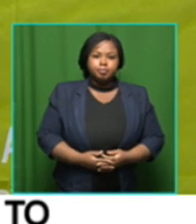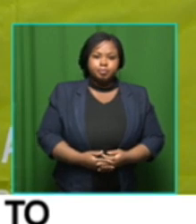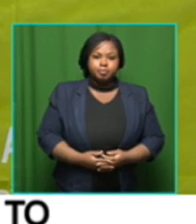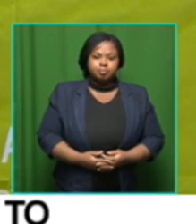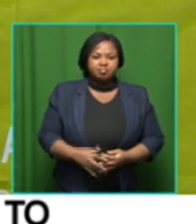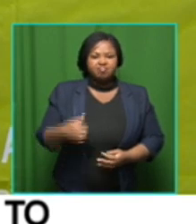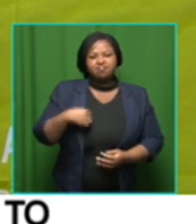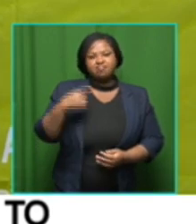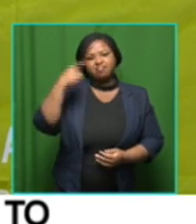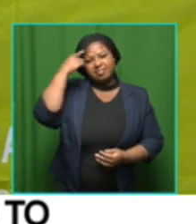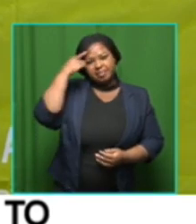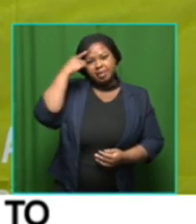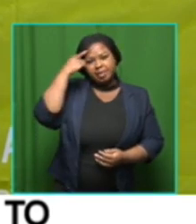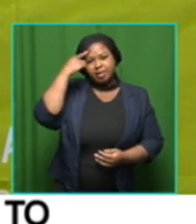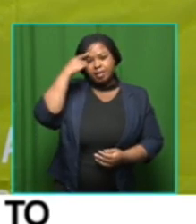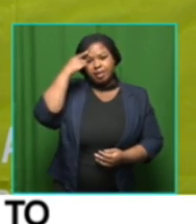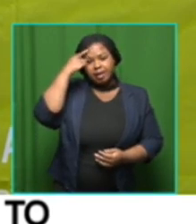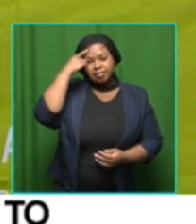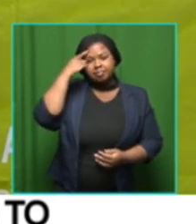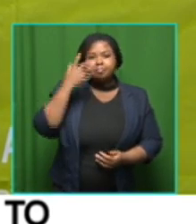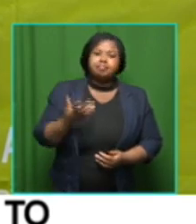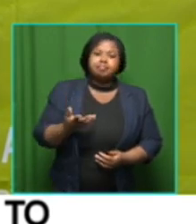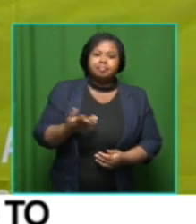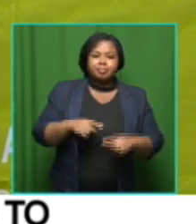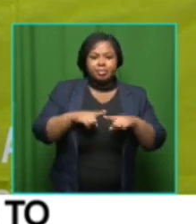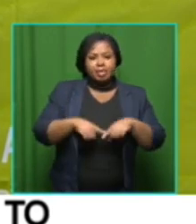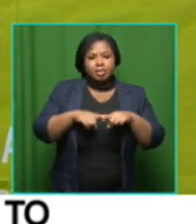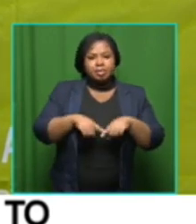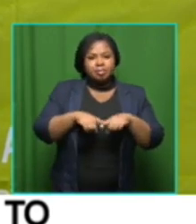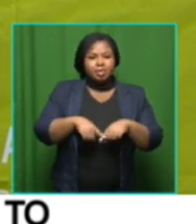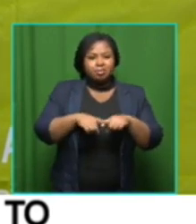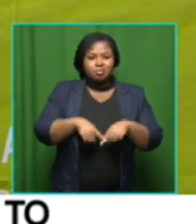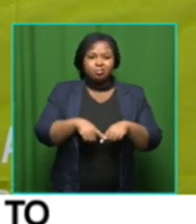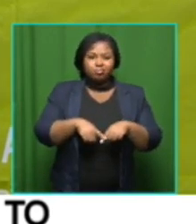I think based on the current